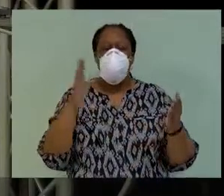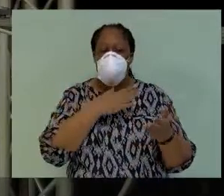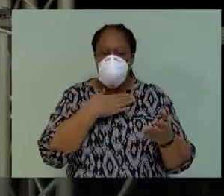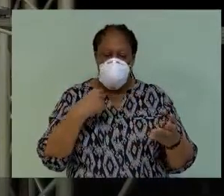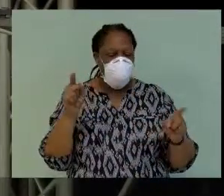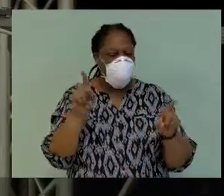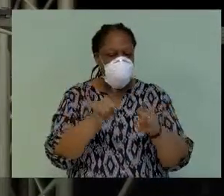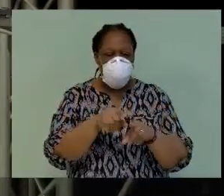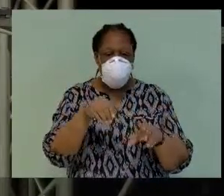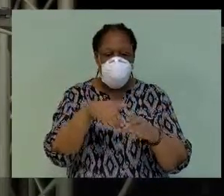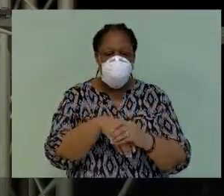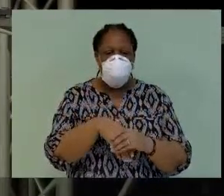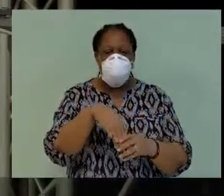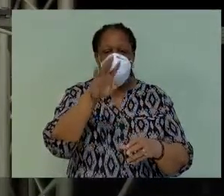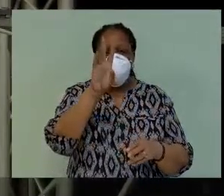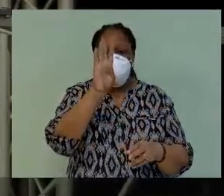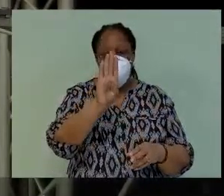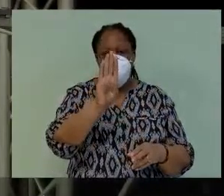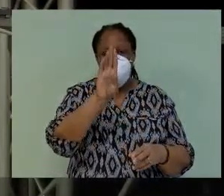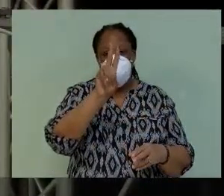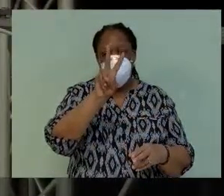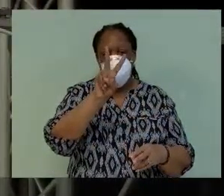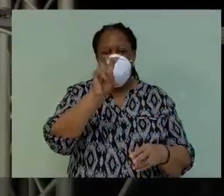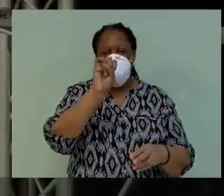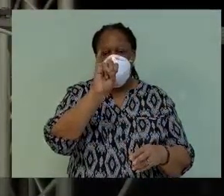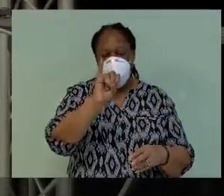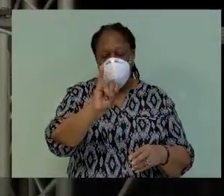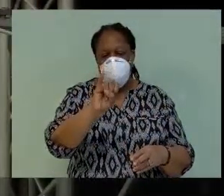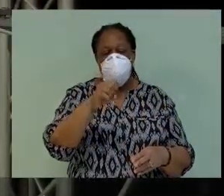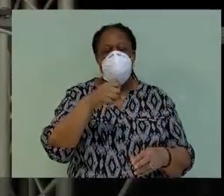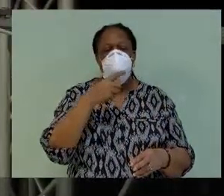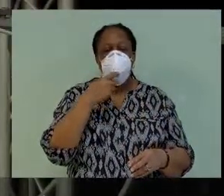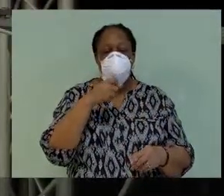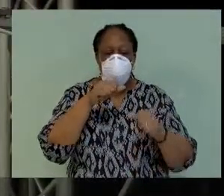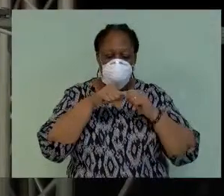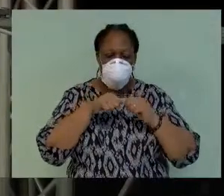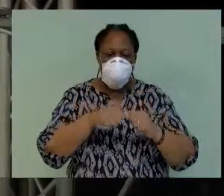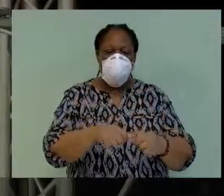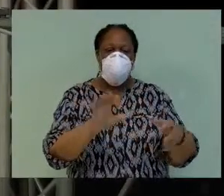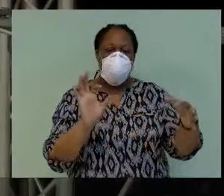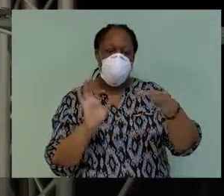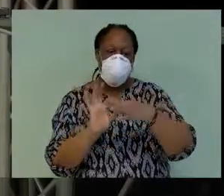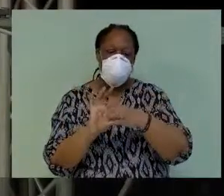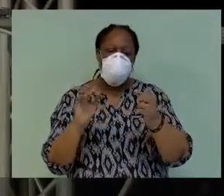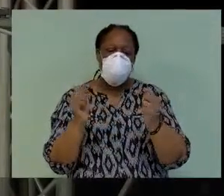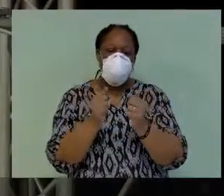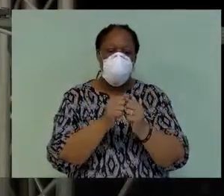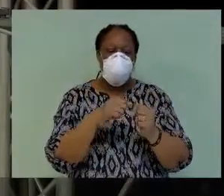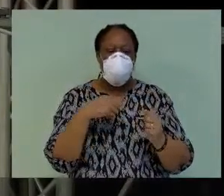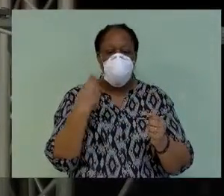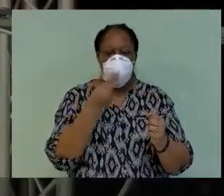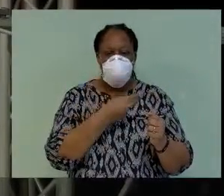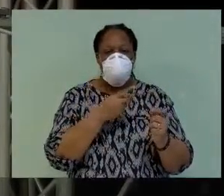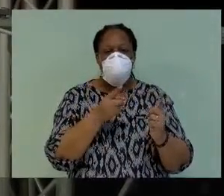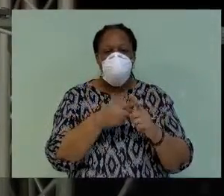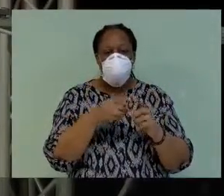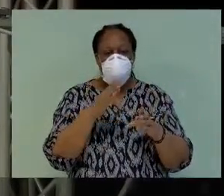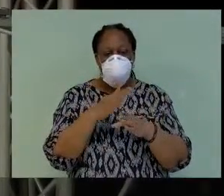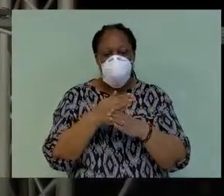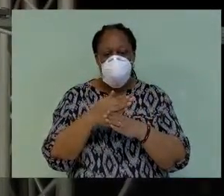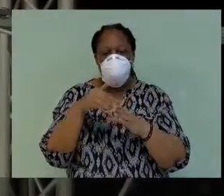Network in the British Virgin Islands, who continues to partner with us in bringing these